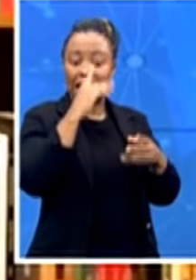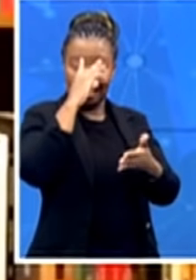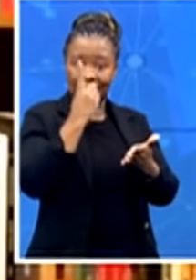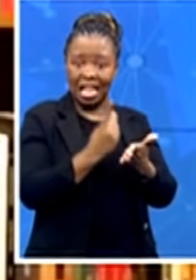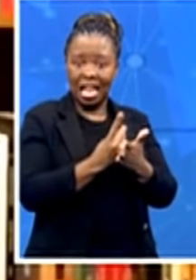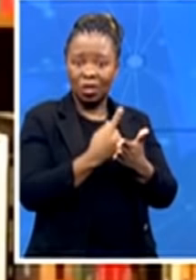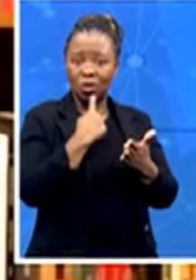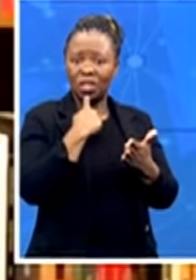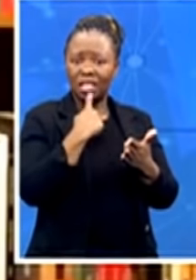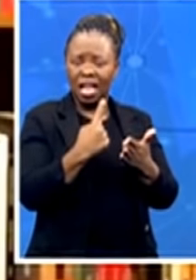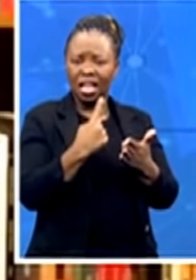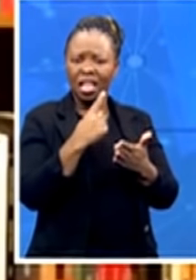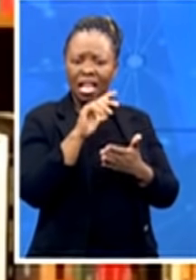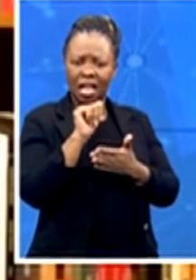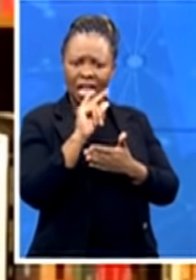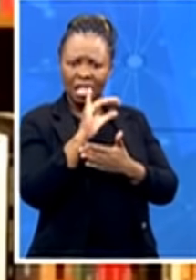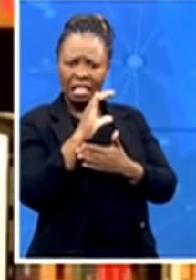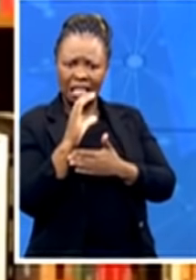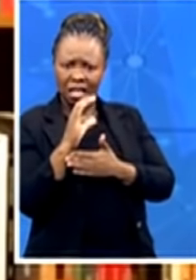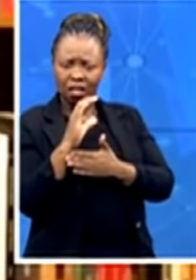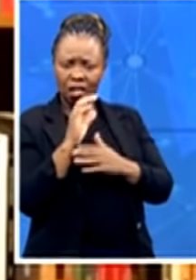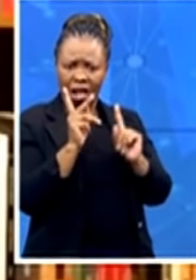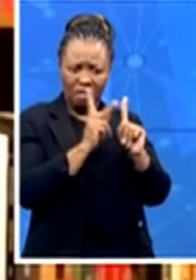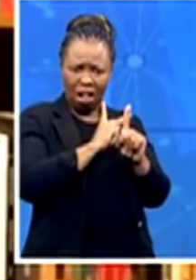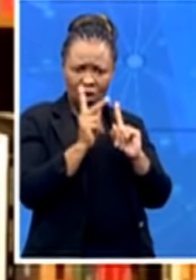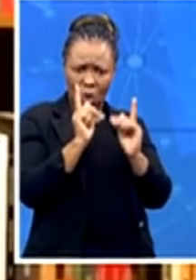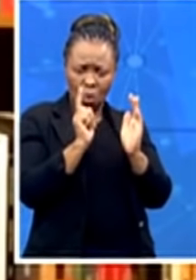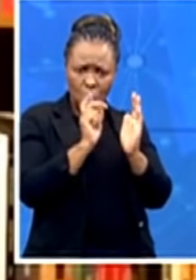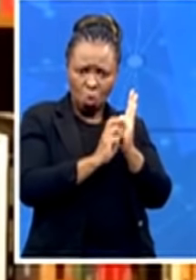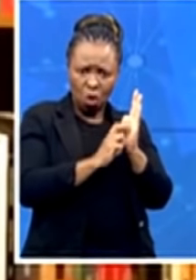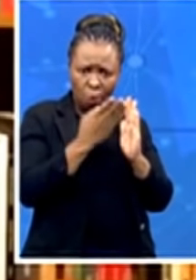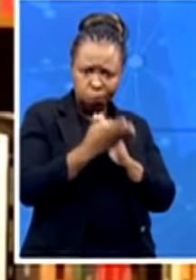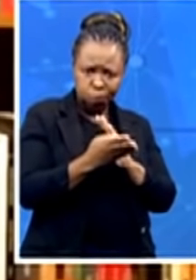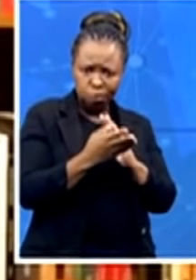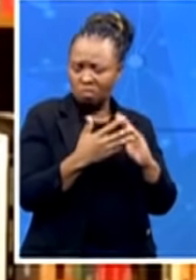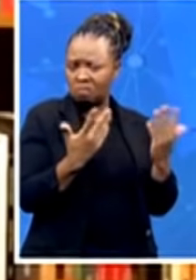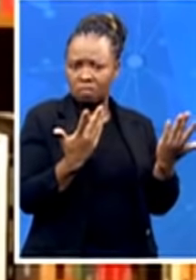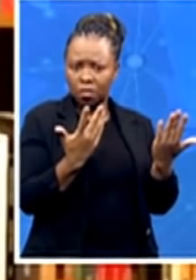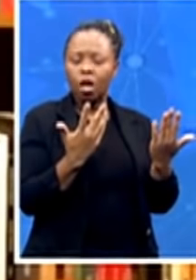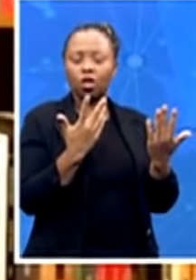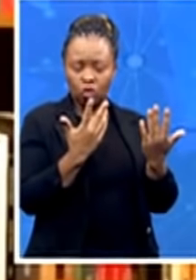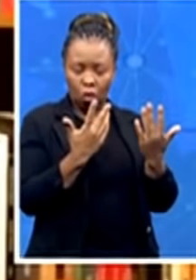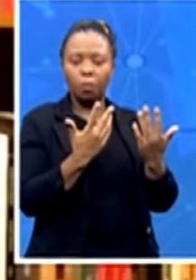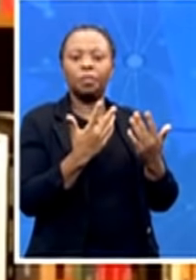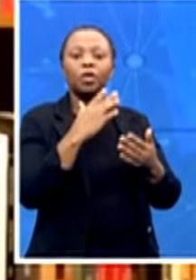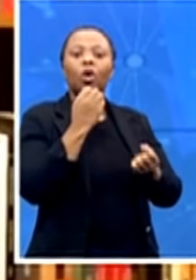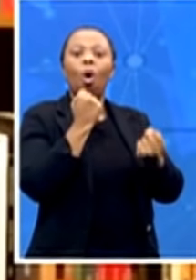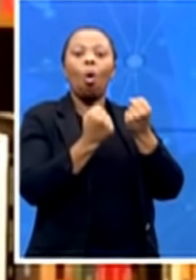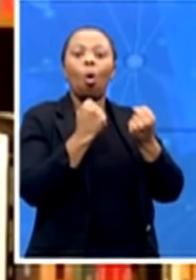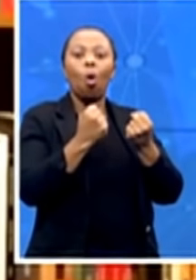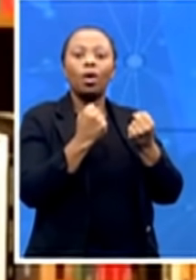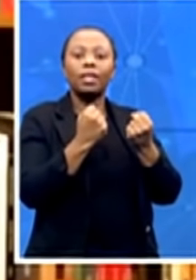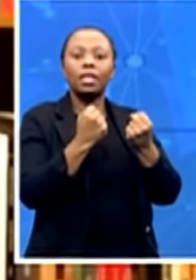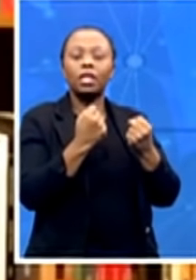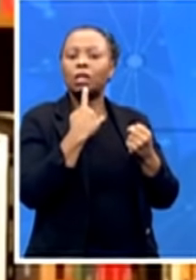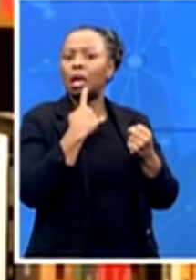kind of violation of the rules. The court decision certainly would back up the party's view that no such decision was made, and that there wasn't